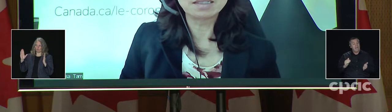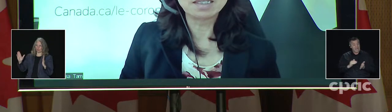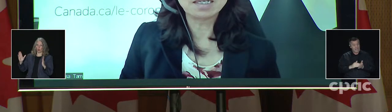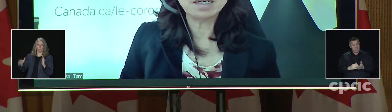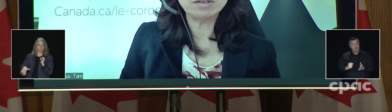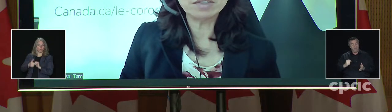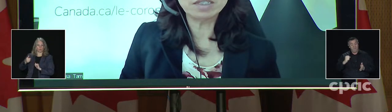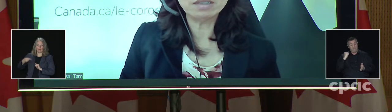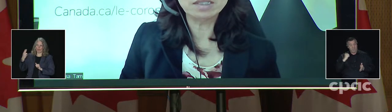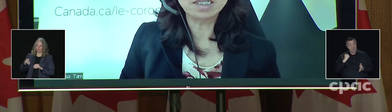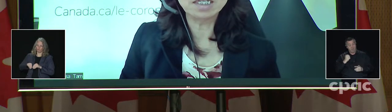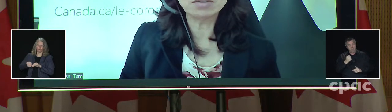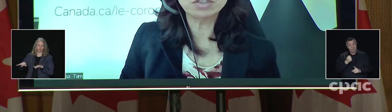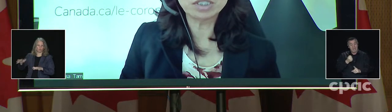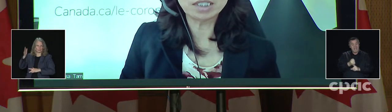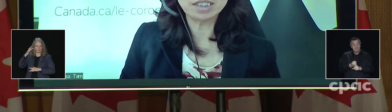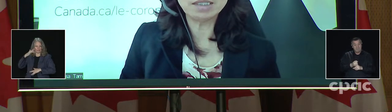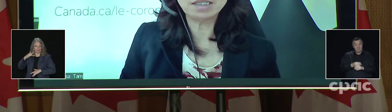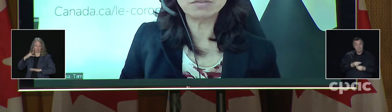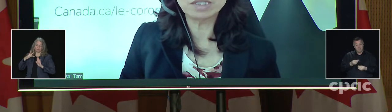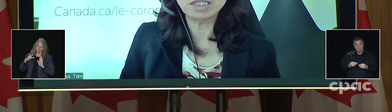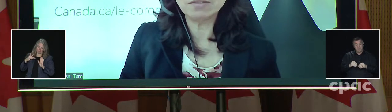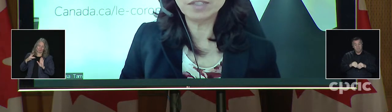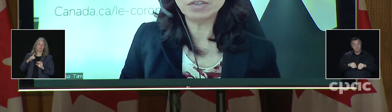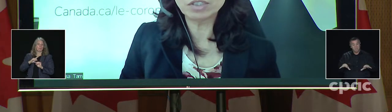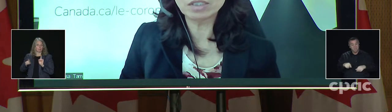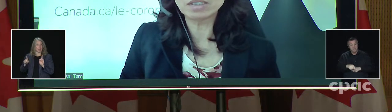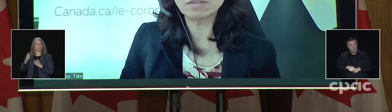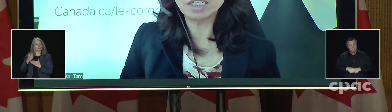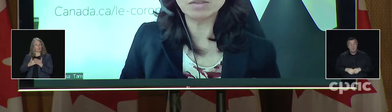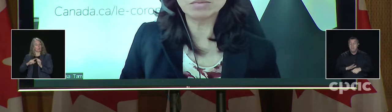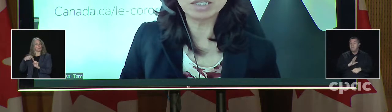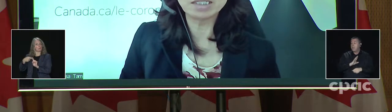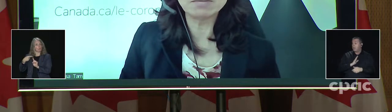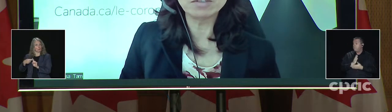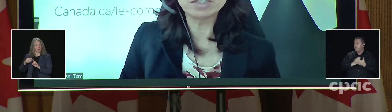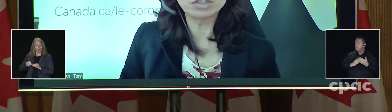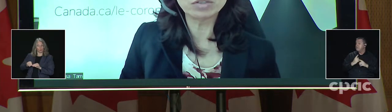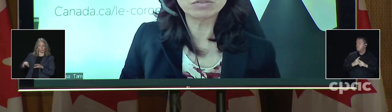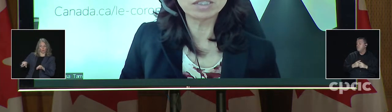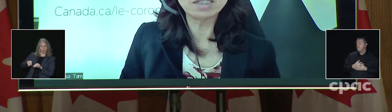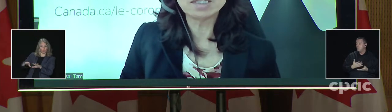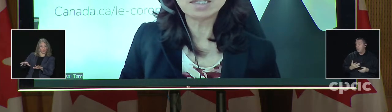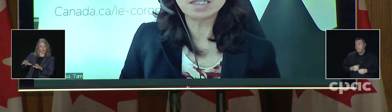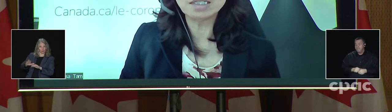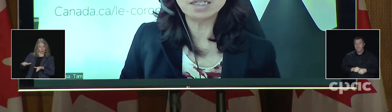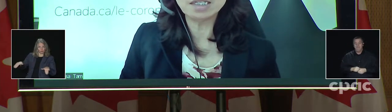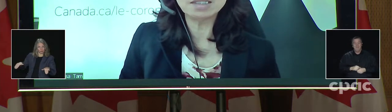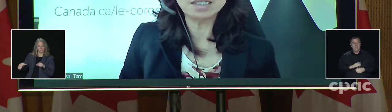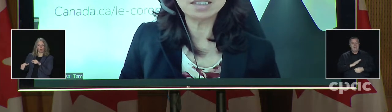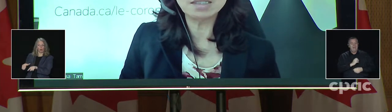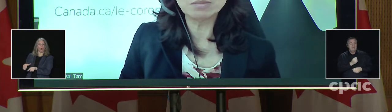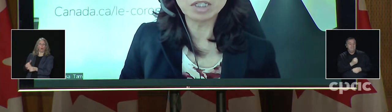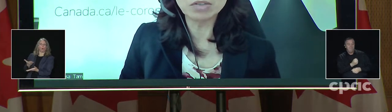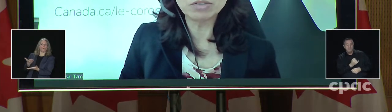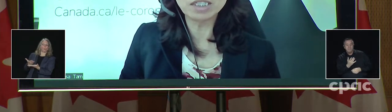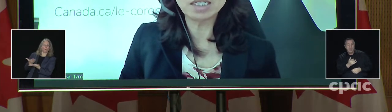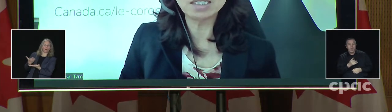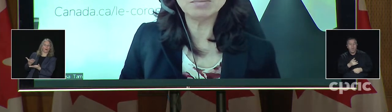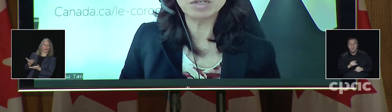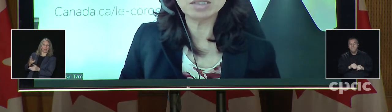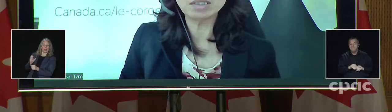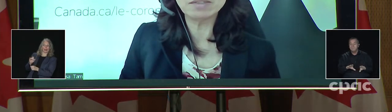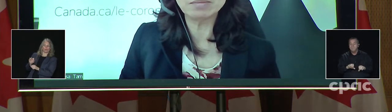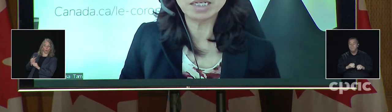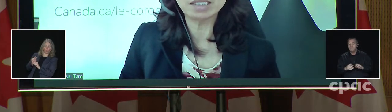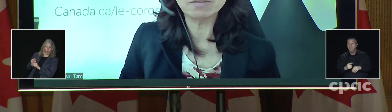settings. However, encouragingly, several key features of the outbreaks involving children indicate sensitive monitoring and